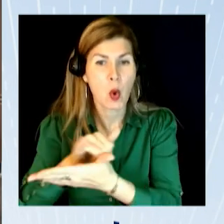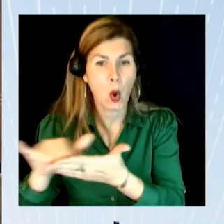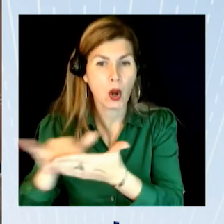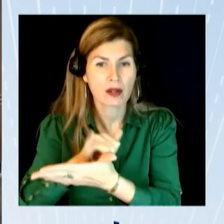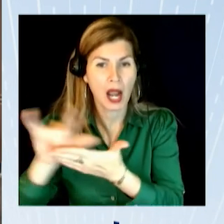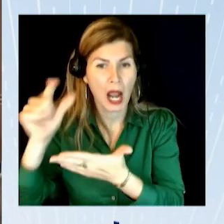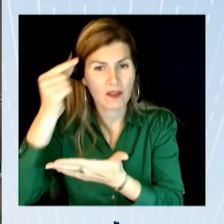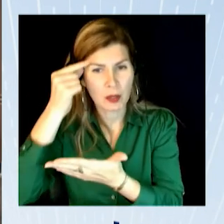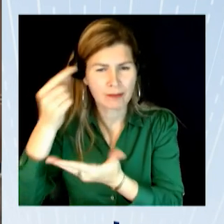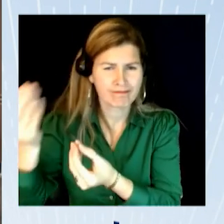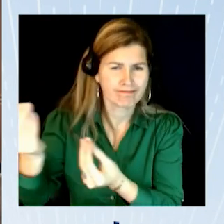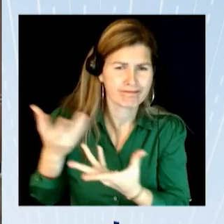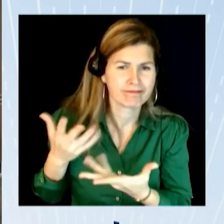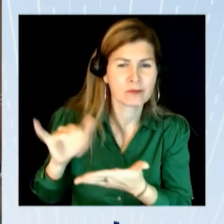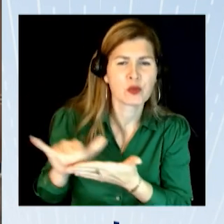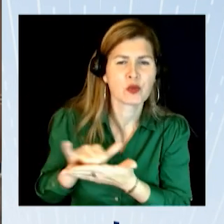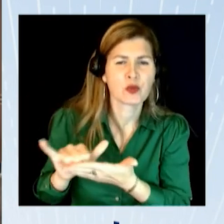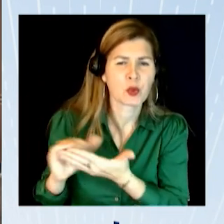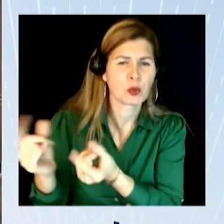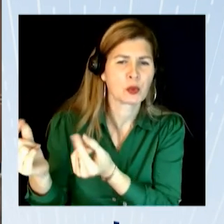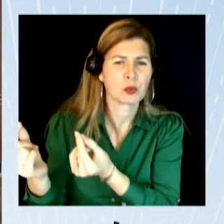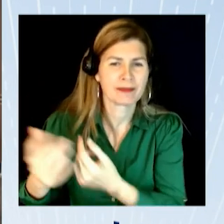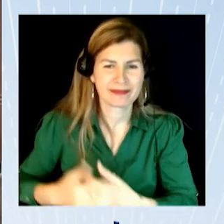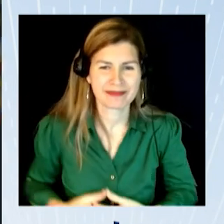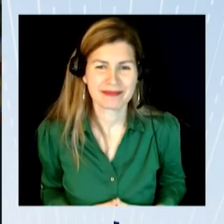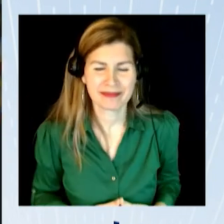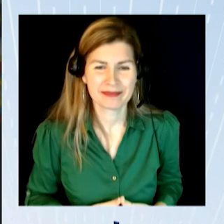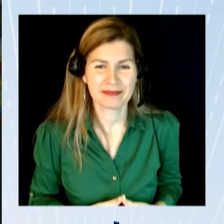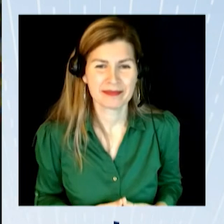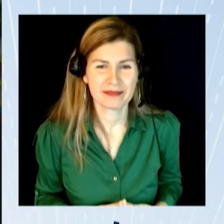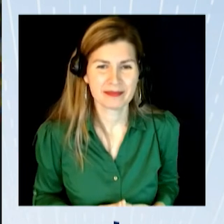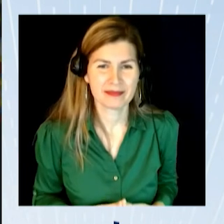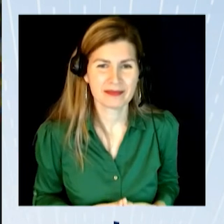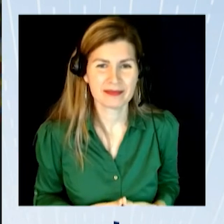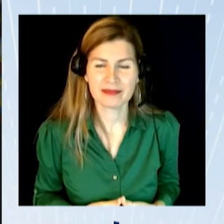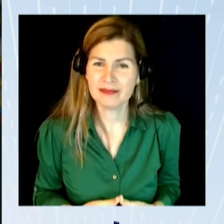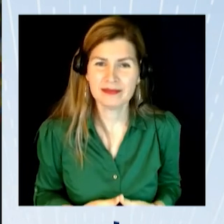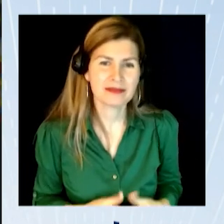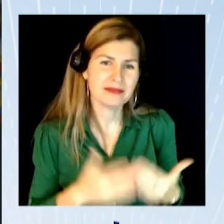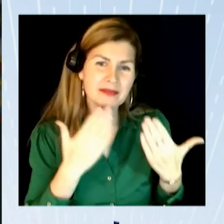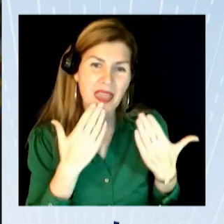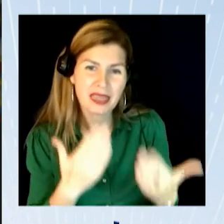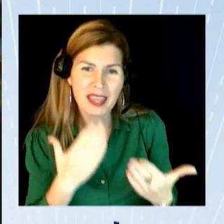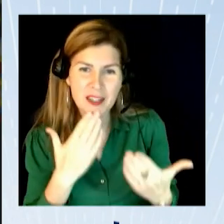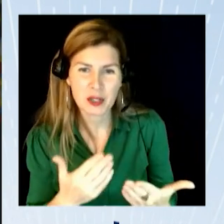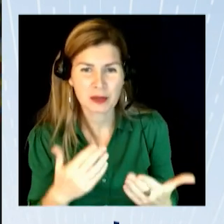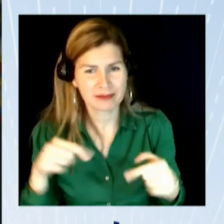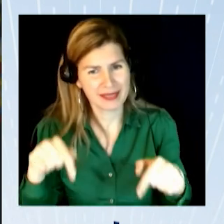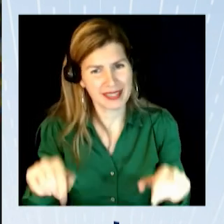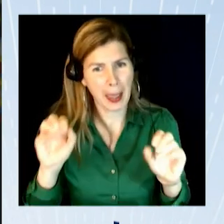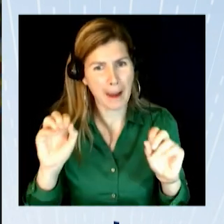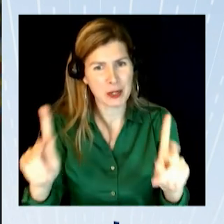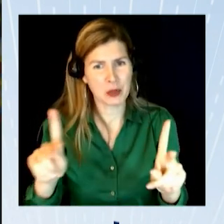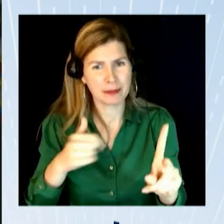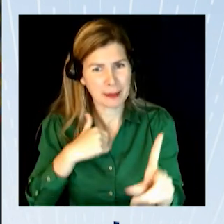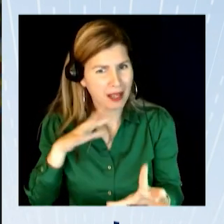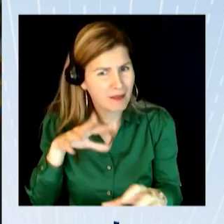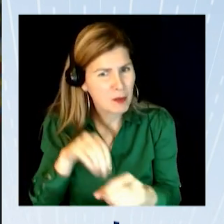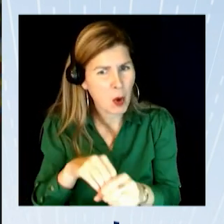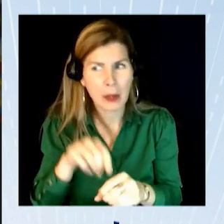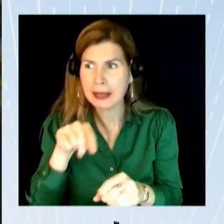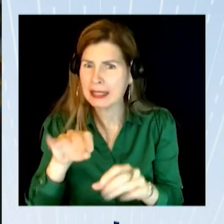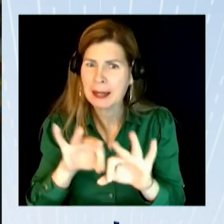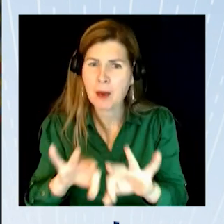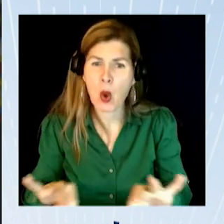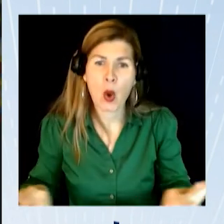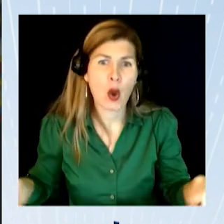is doing to realize this moment as well. Well, thank you for the opportunity to participate in this really important conversation with